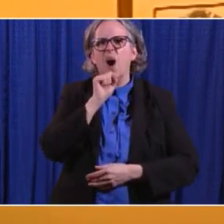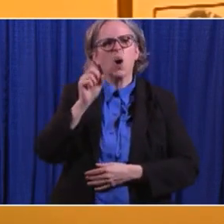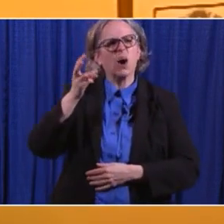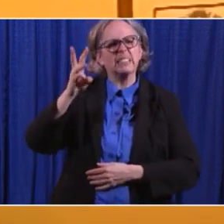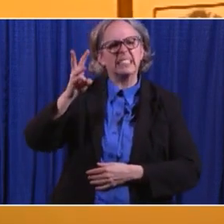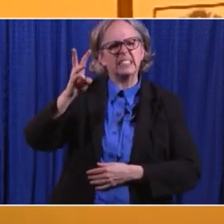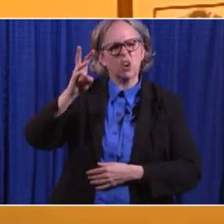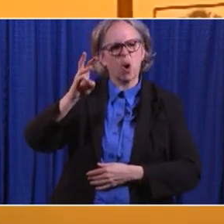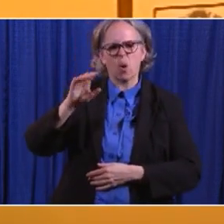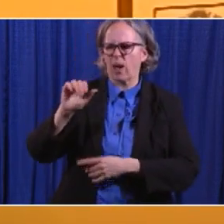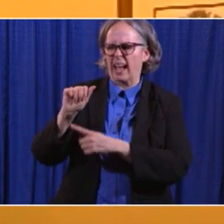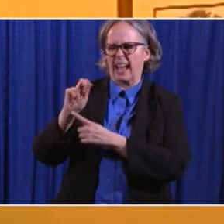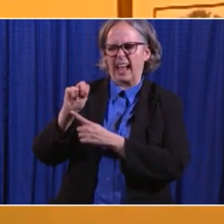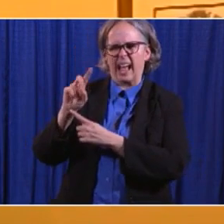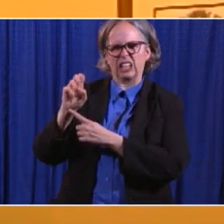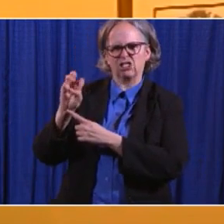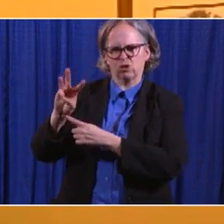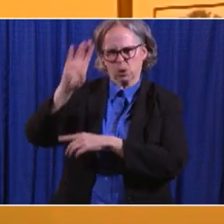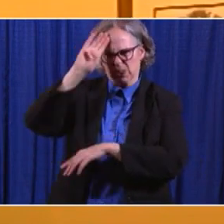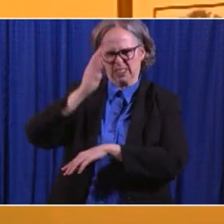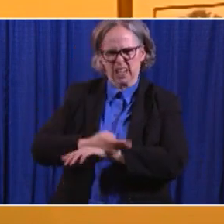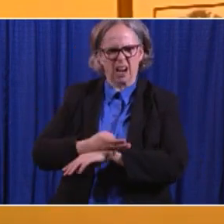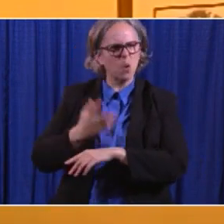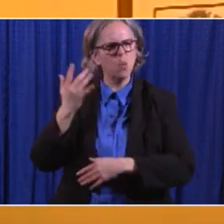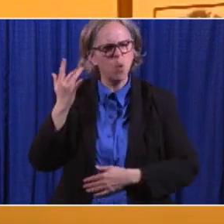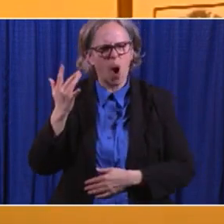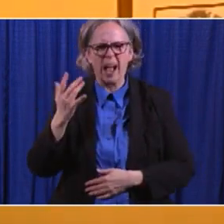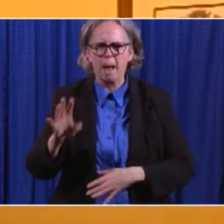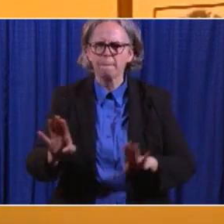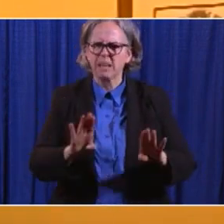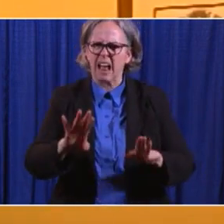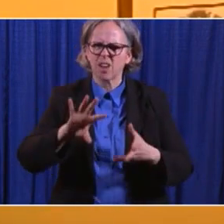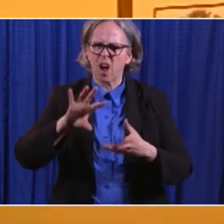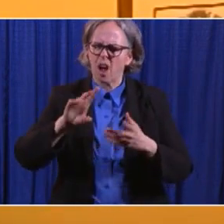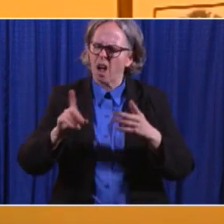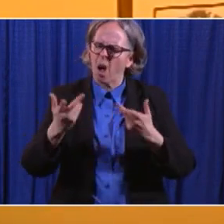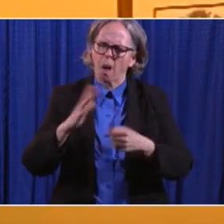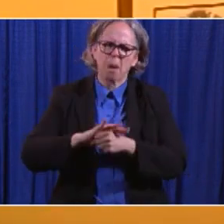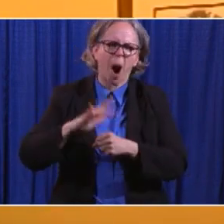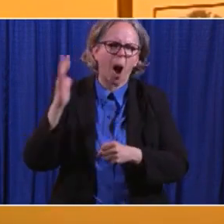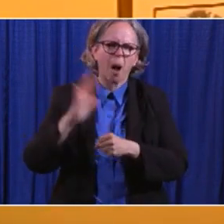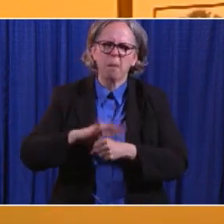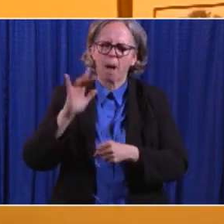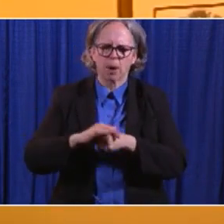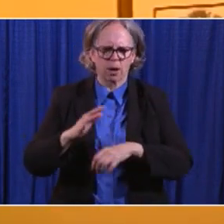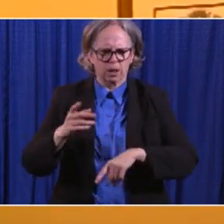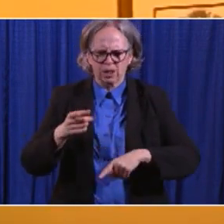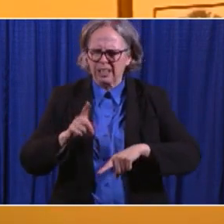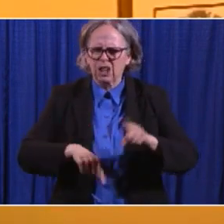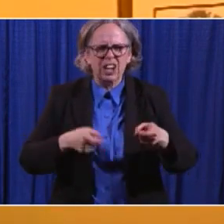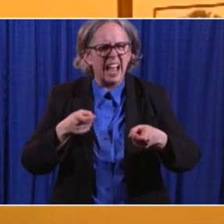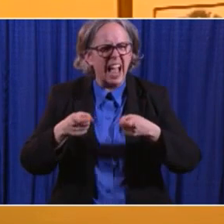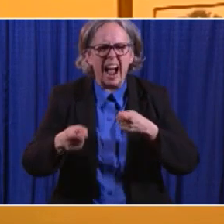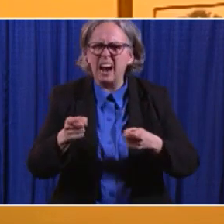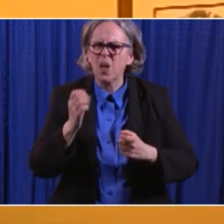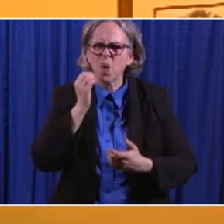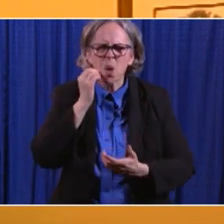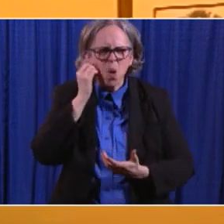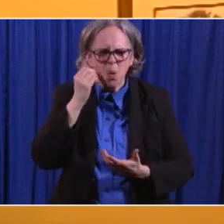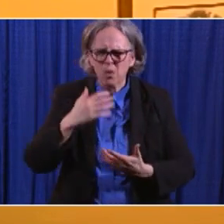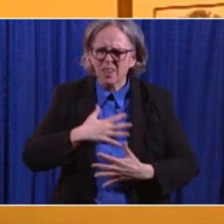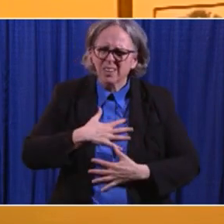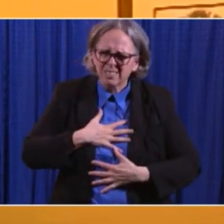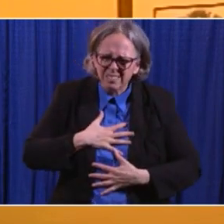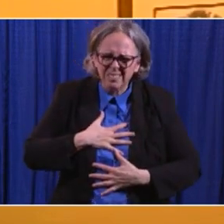too extreme to address at home. In addition to autism, Andrew also has a severe intellectual disability.